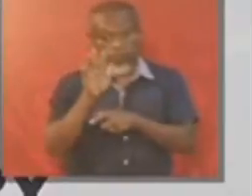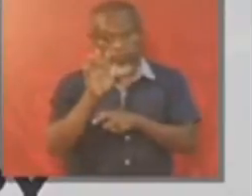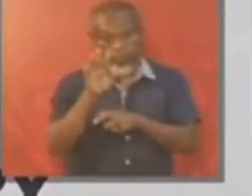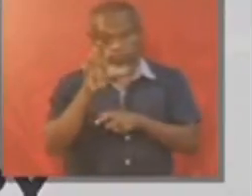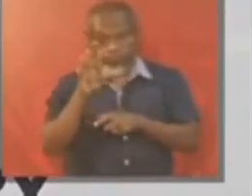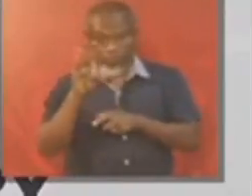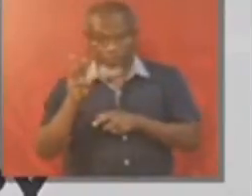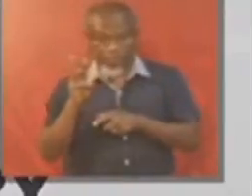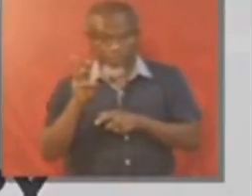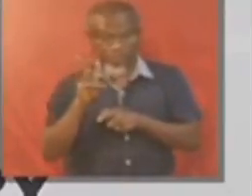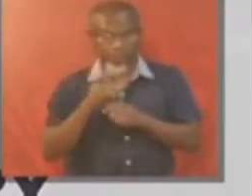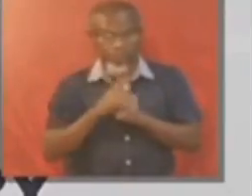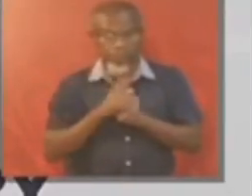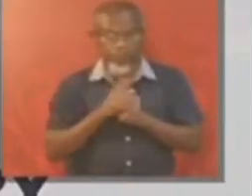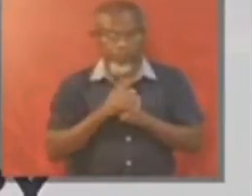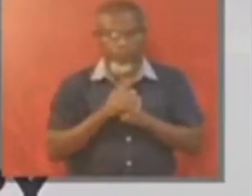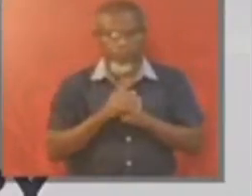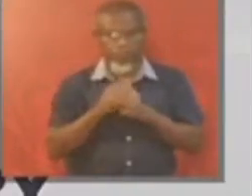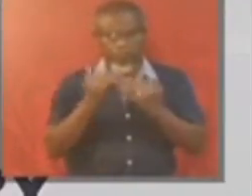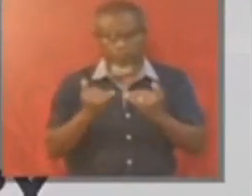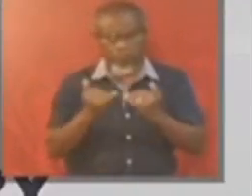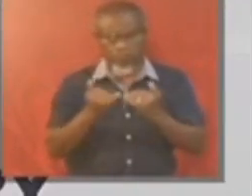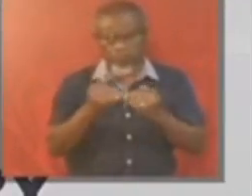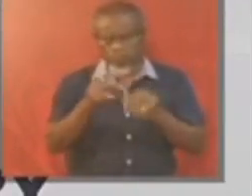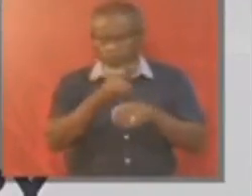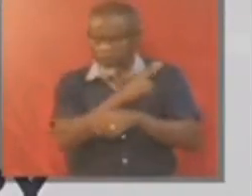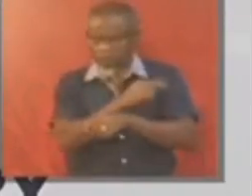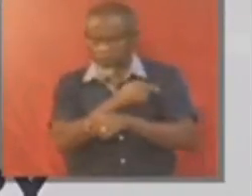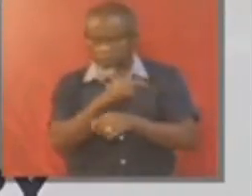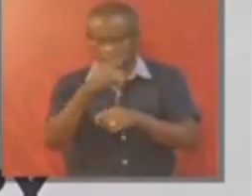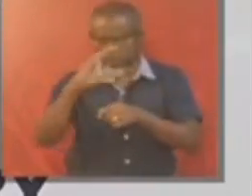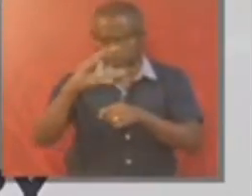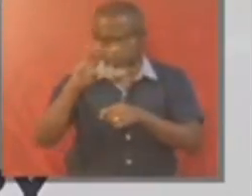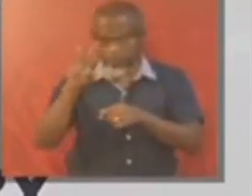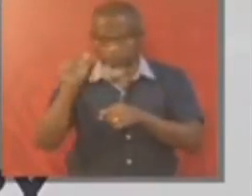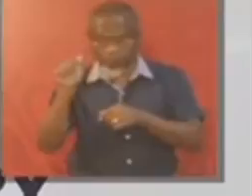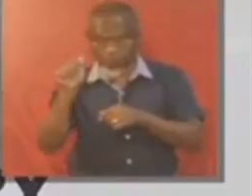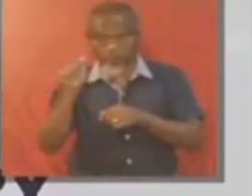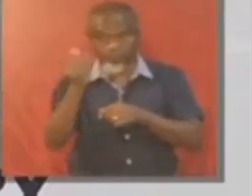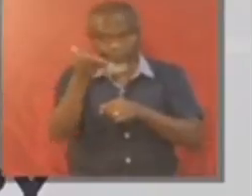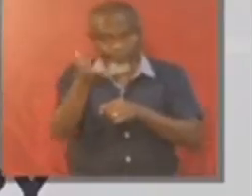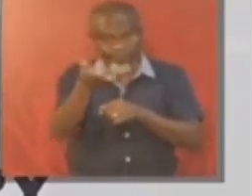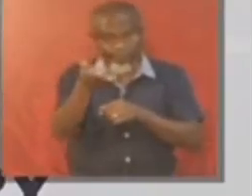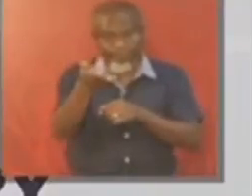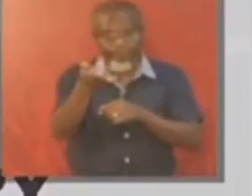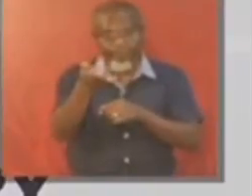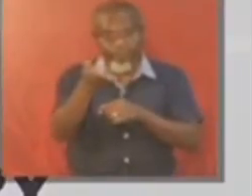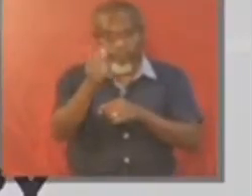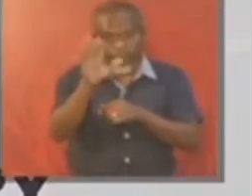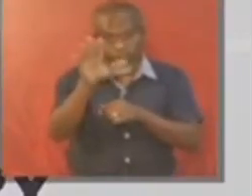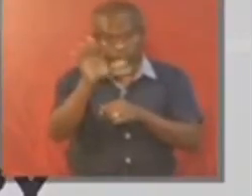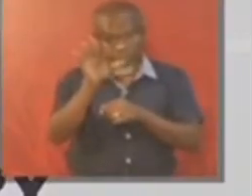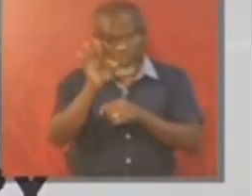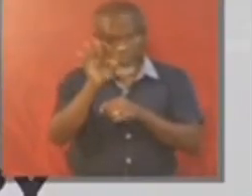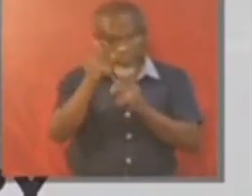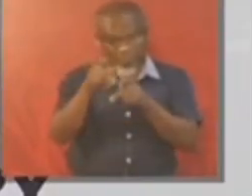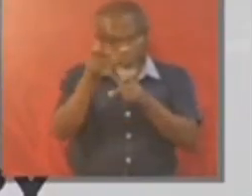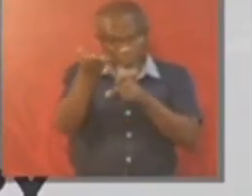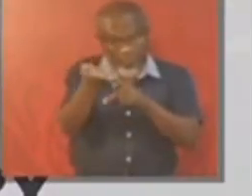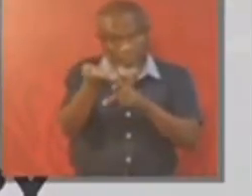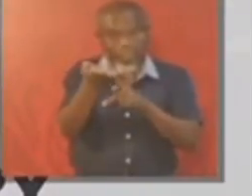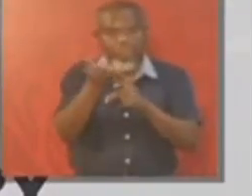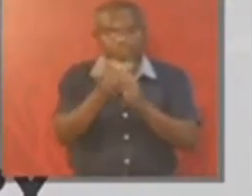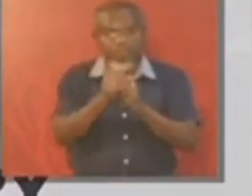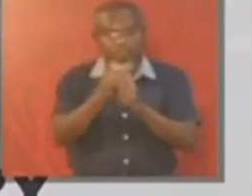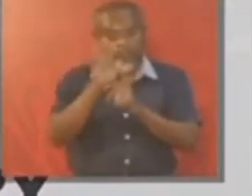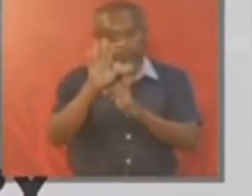figures down a little further, in terms of hospital, at the Couva Hospital and Multi-Training Facility, 59 persons remain, 5